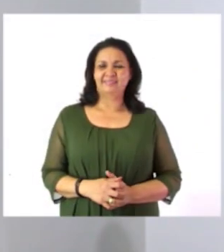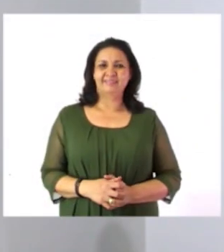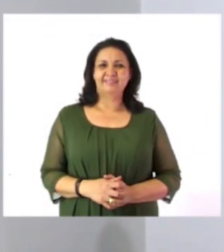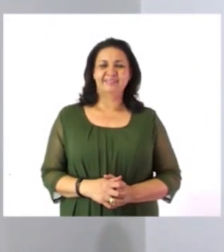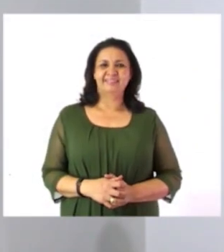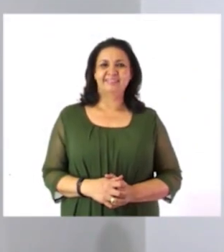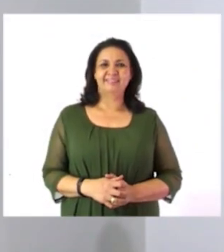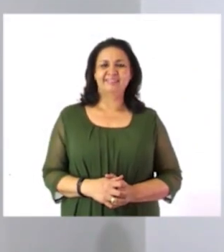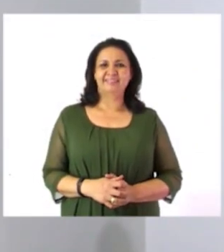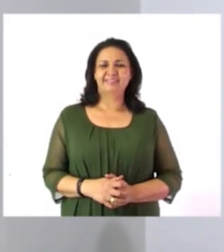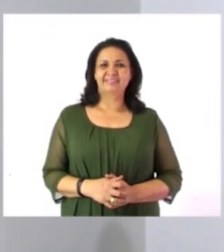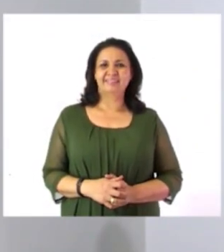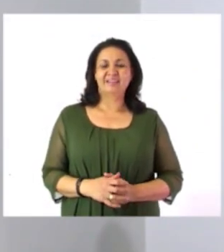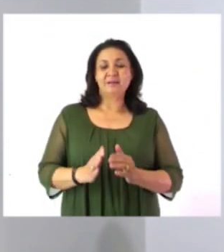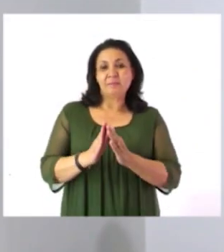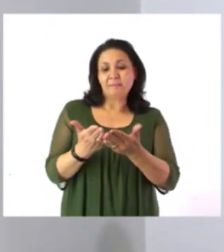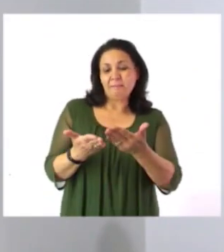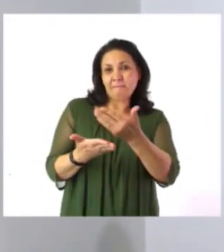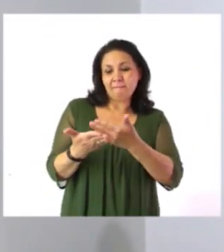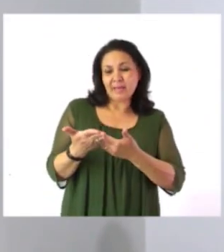Did you find page 21?